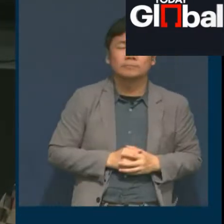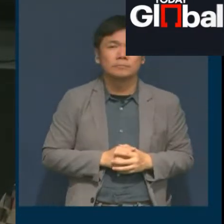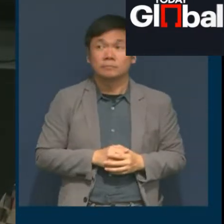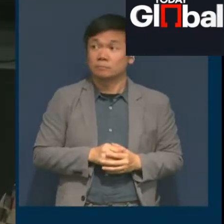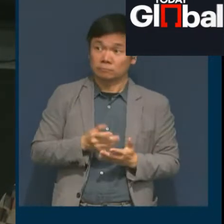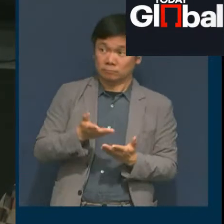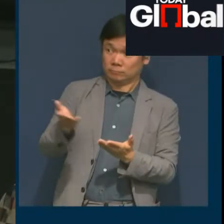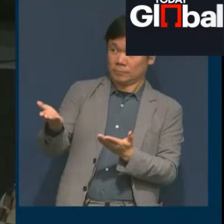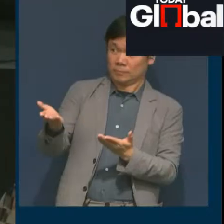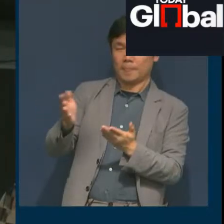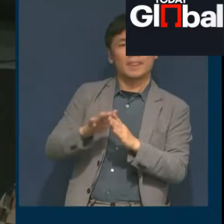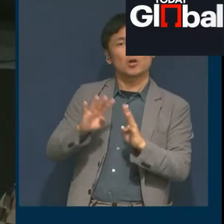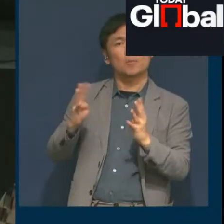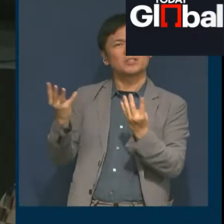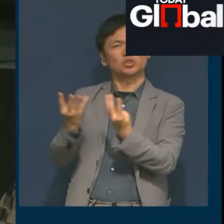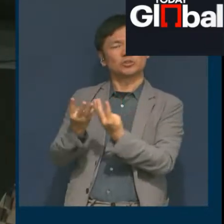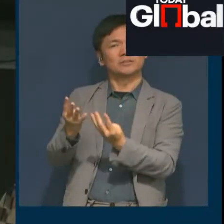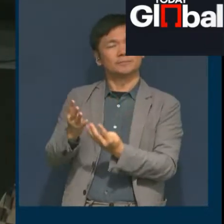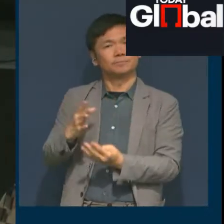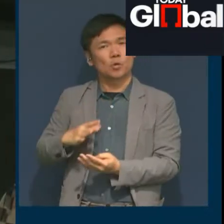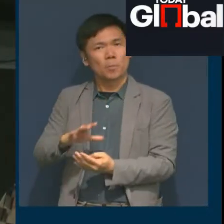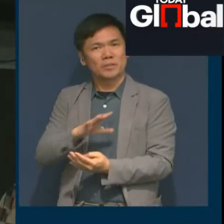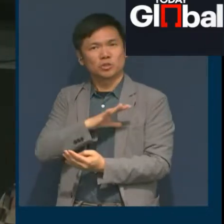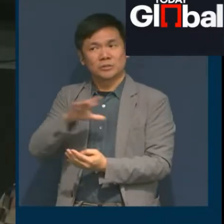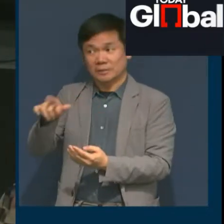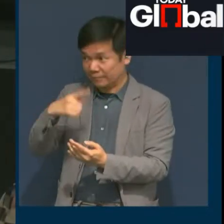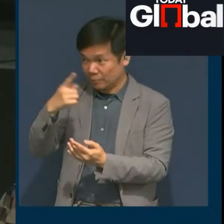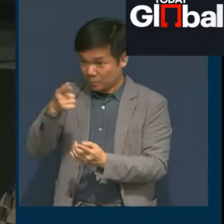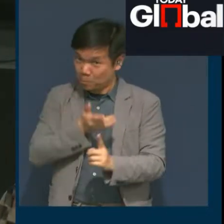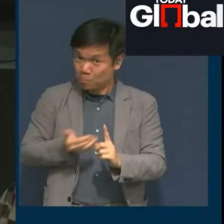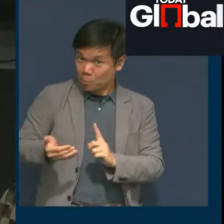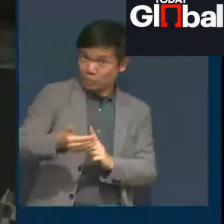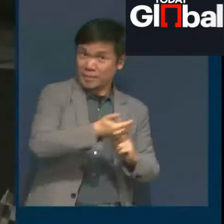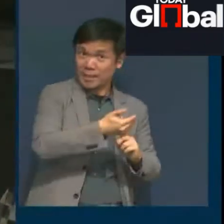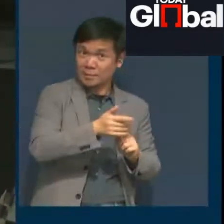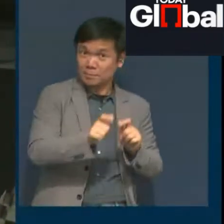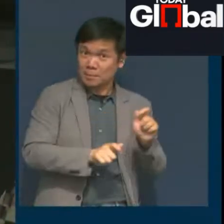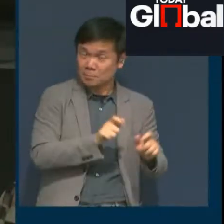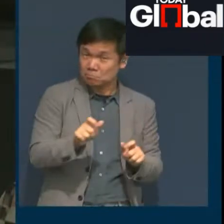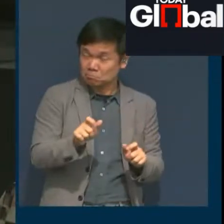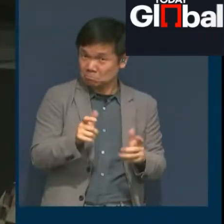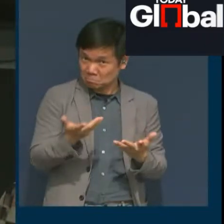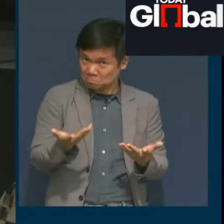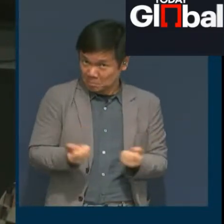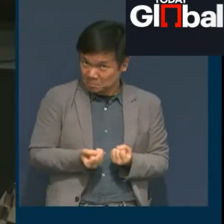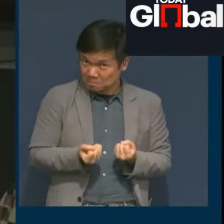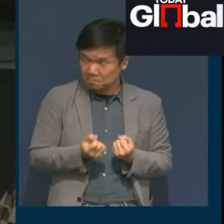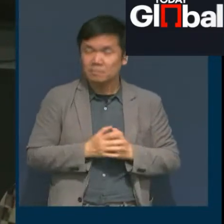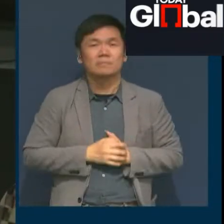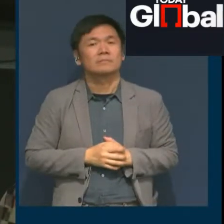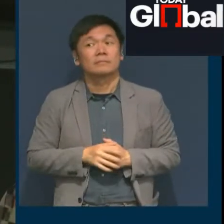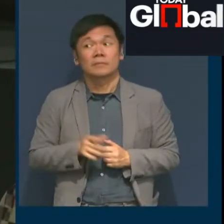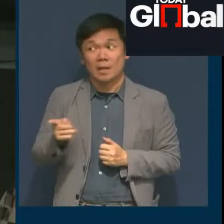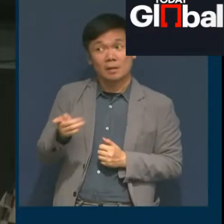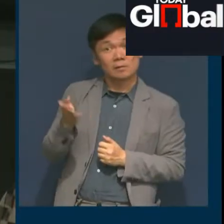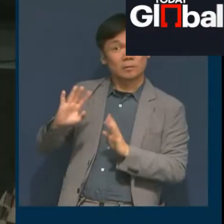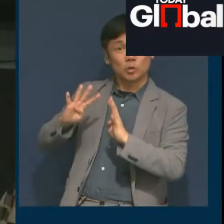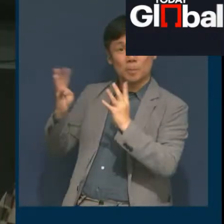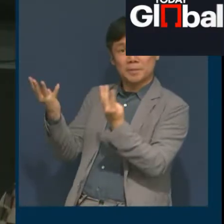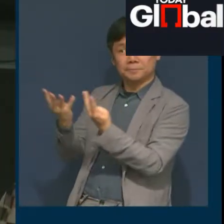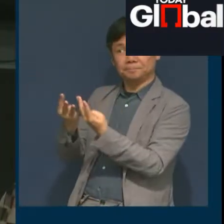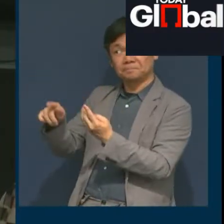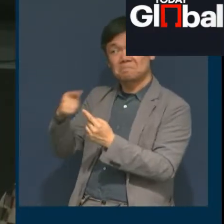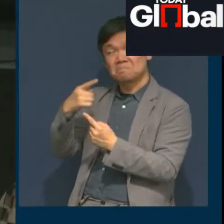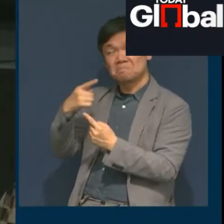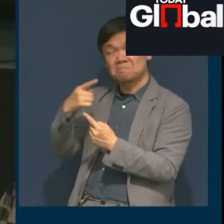Commission to protect these rights? You also said that the Commission makes proposals related to amendments